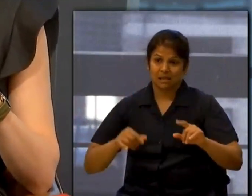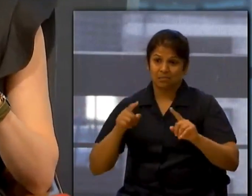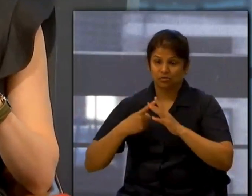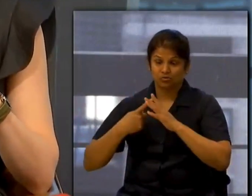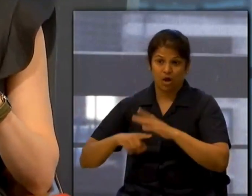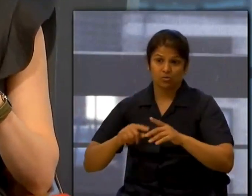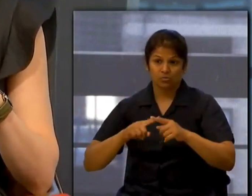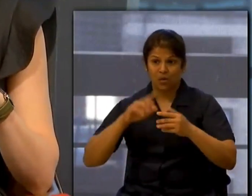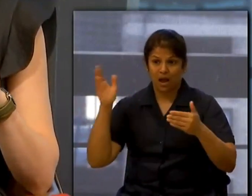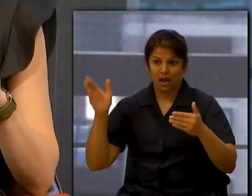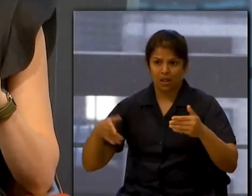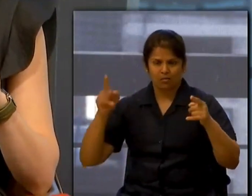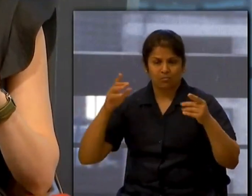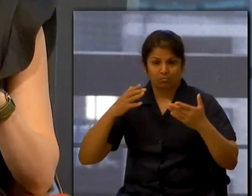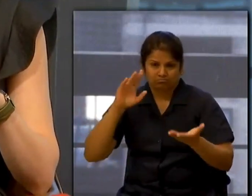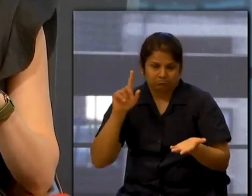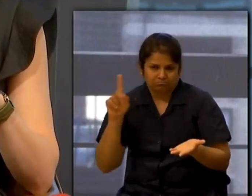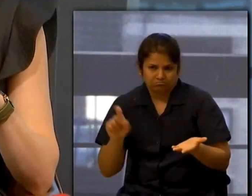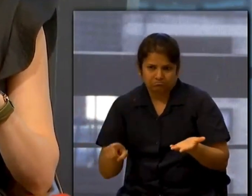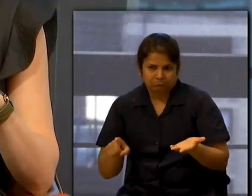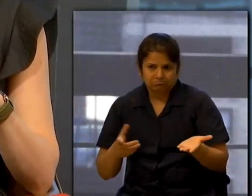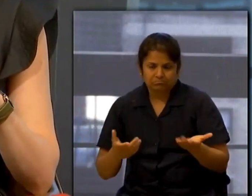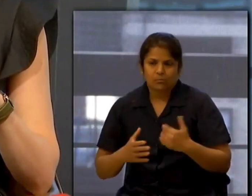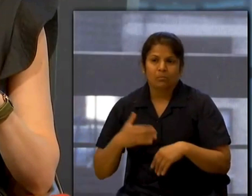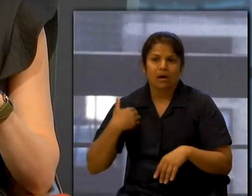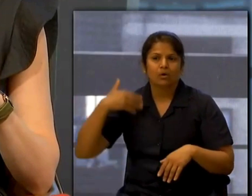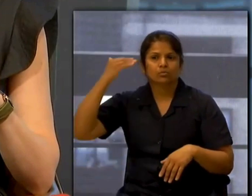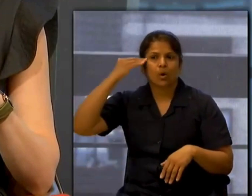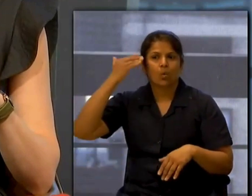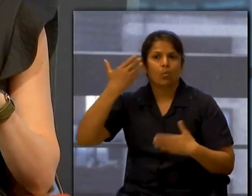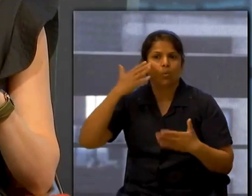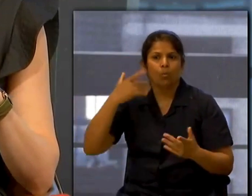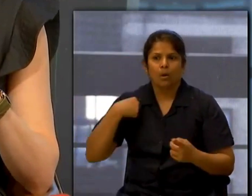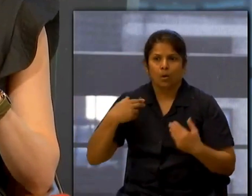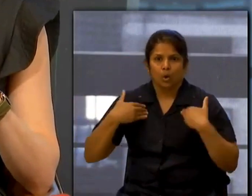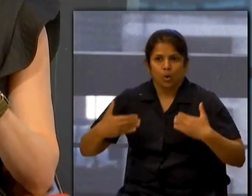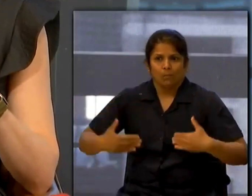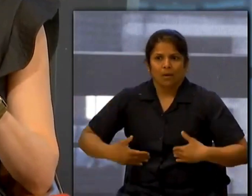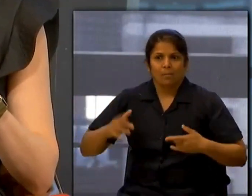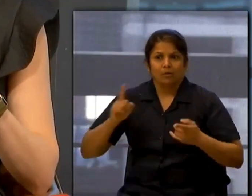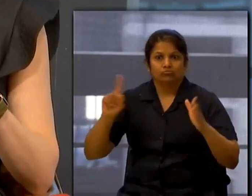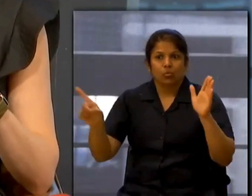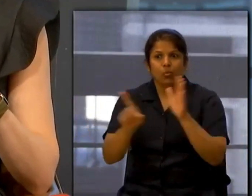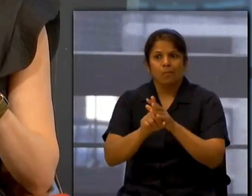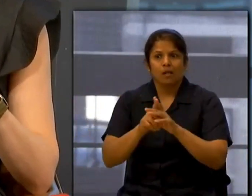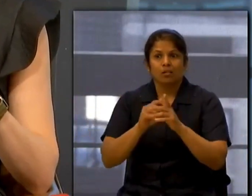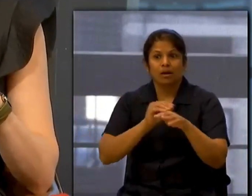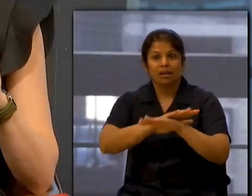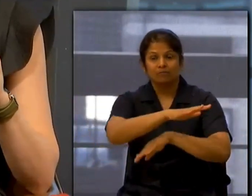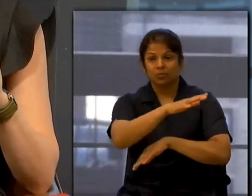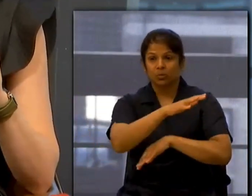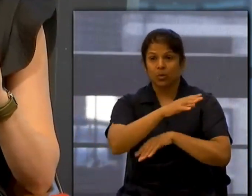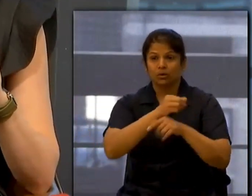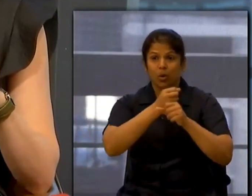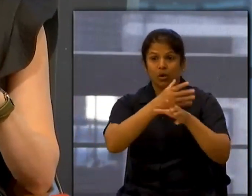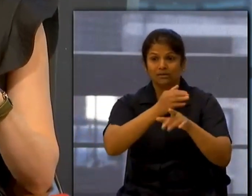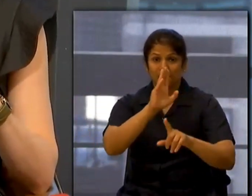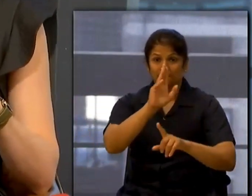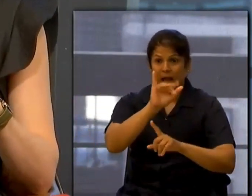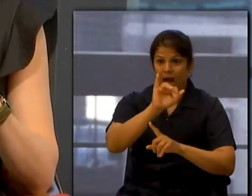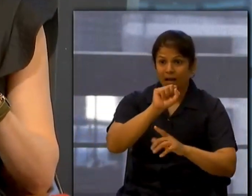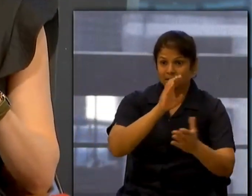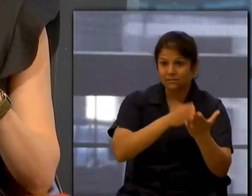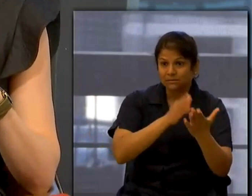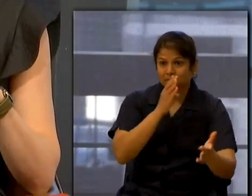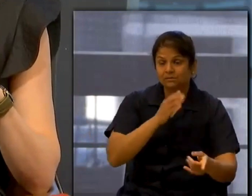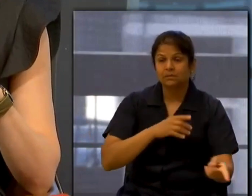might show up and create bias. But I think making systems visible and